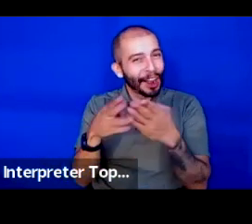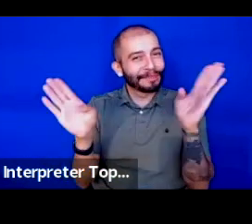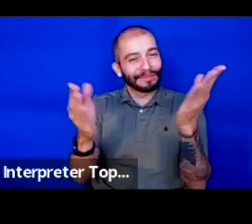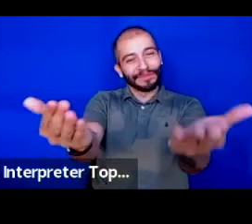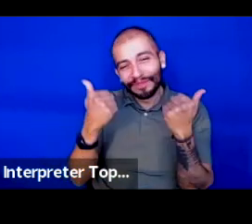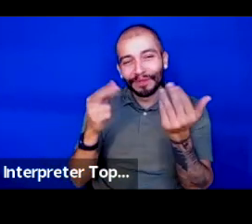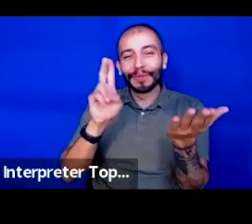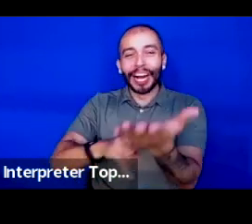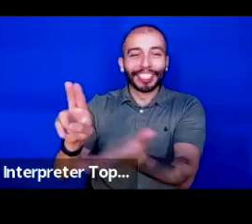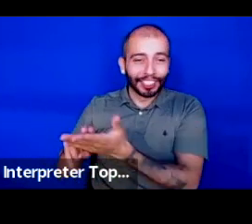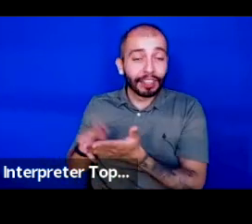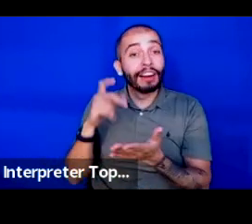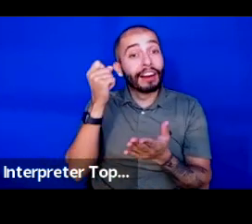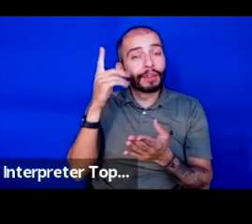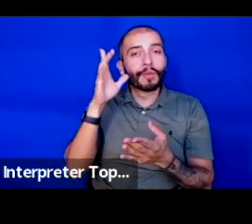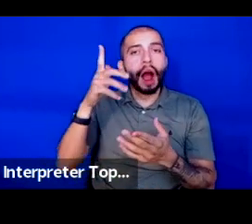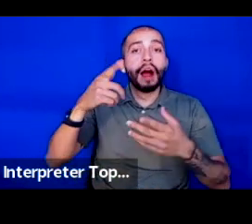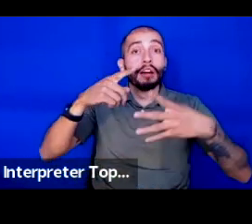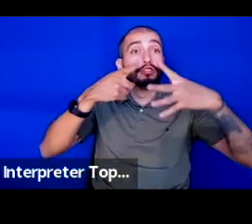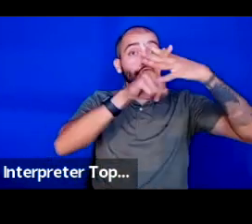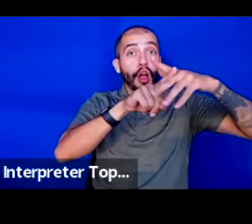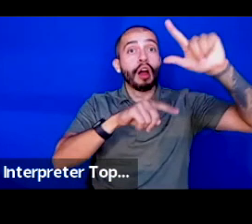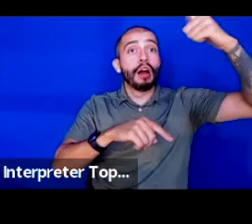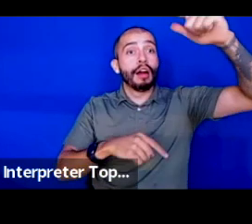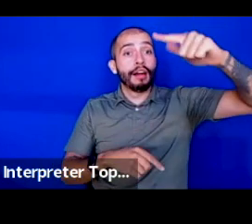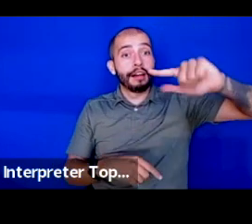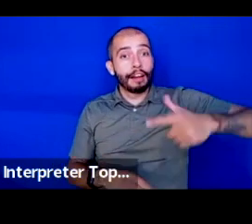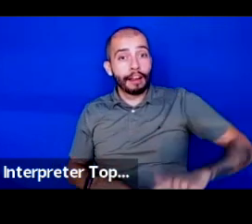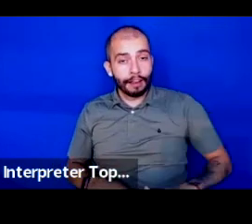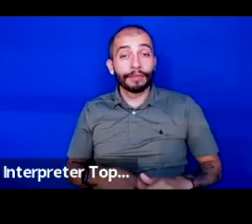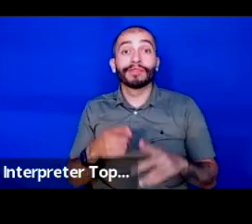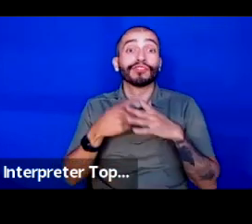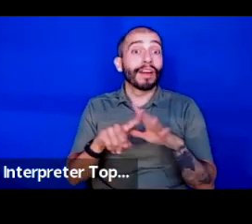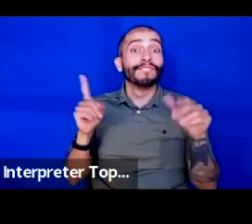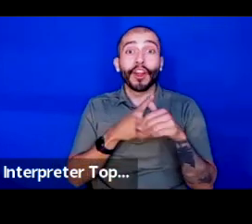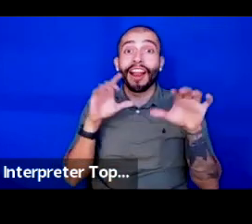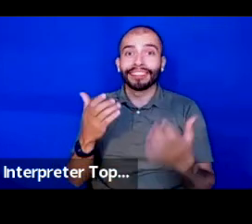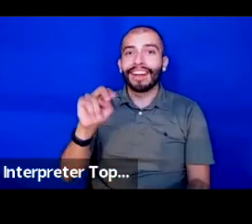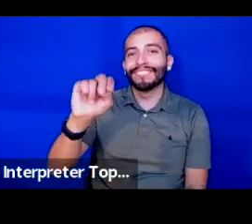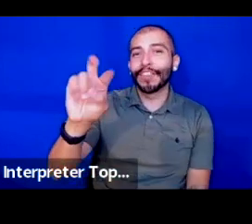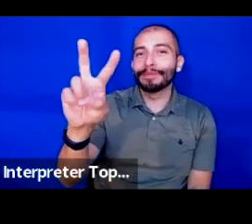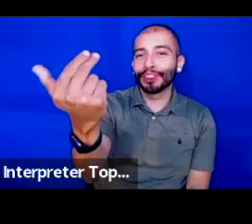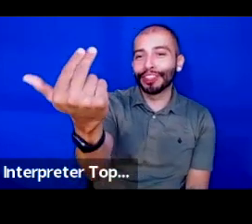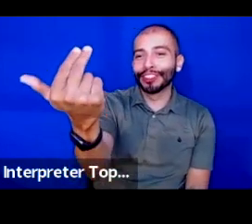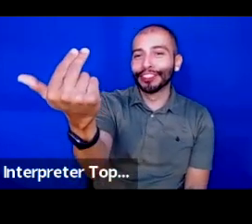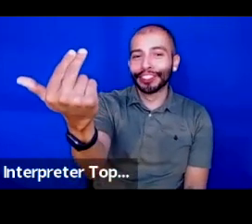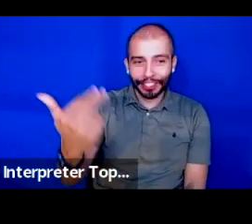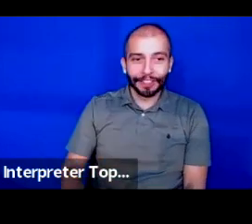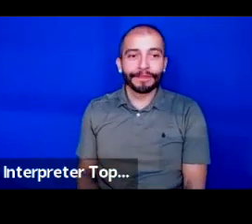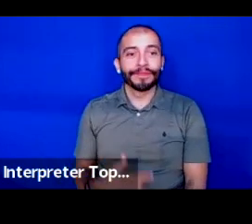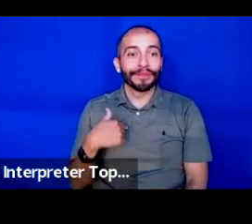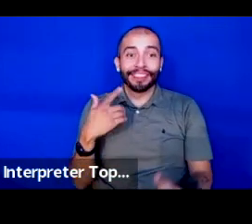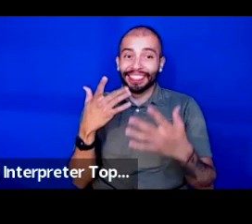first class isn't until November 13th. That said, we have a really exciting early bird special. Because this class is